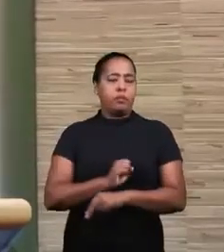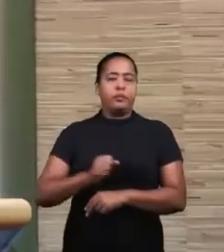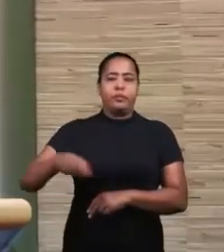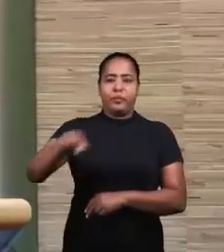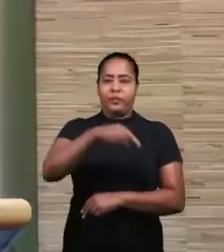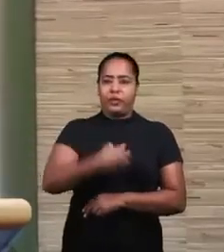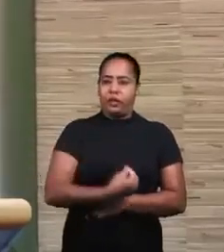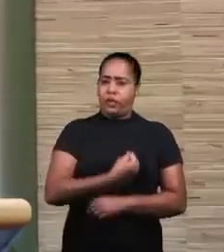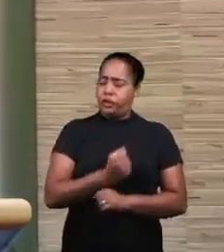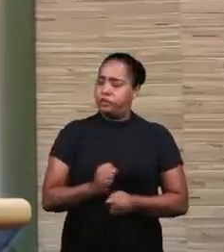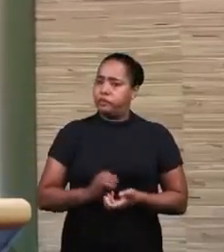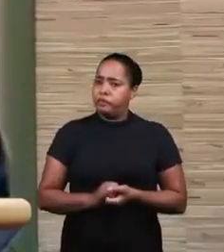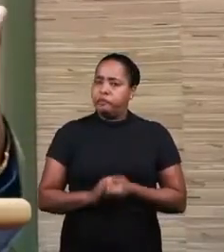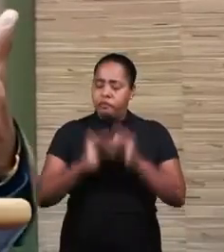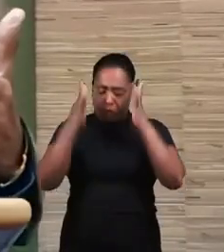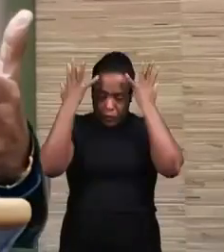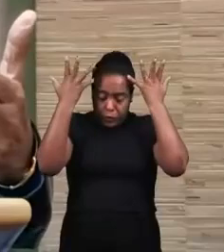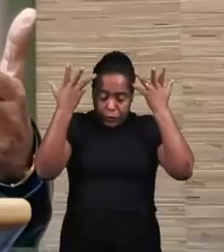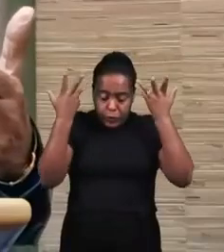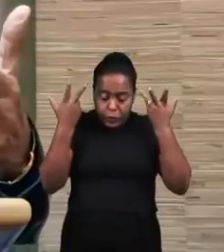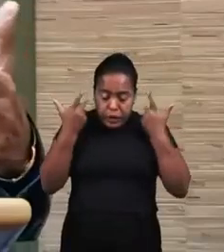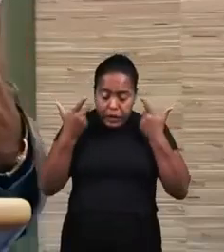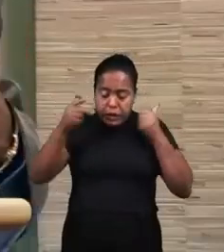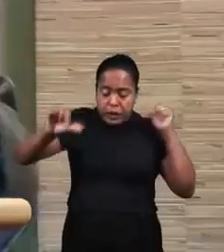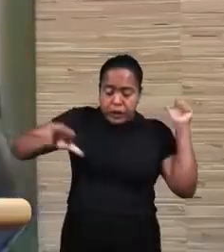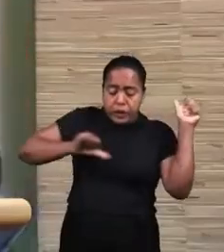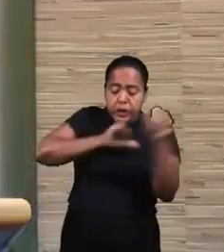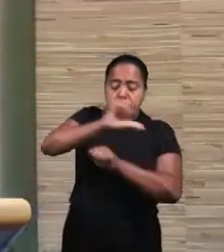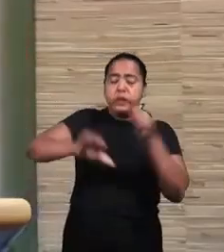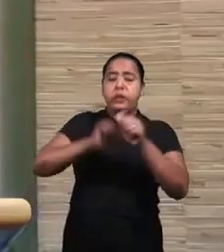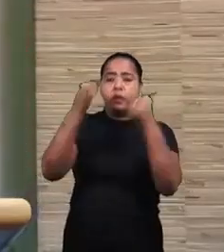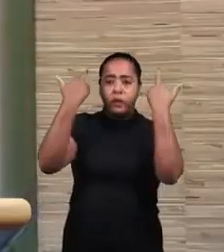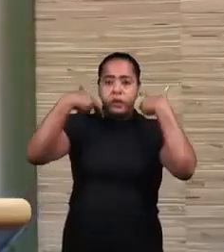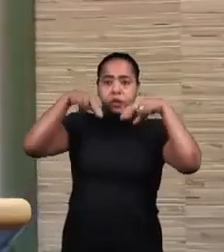So that lion became the lamb,